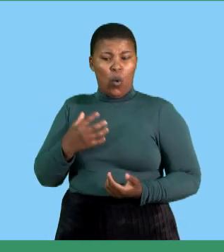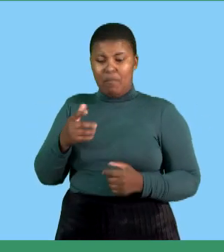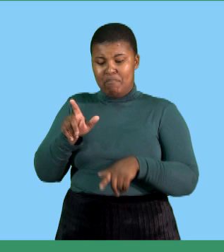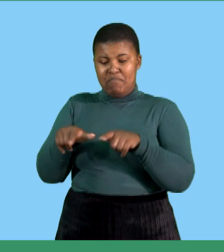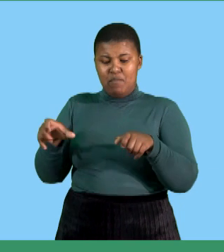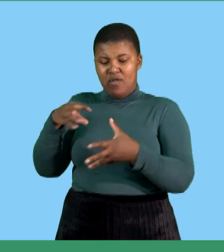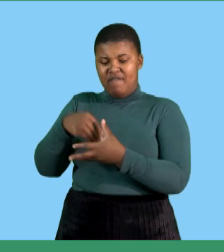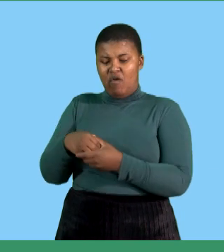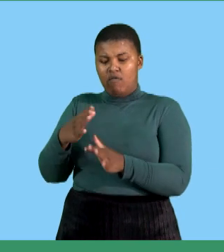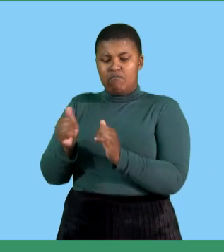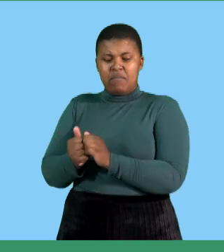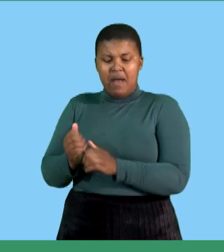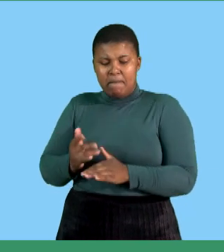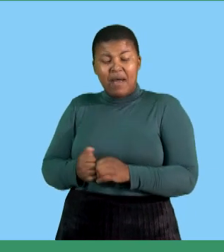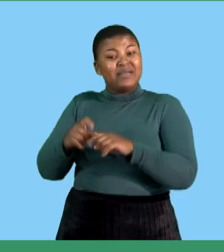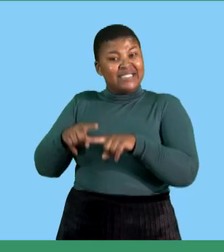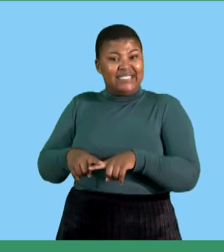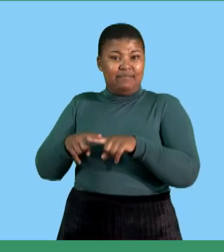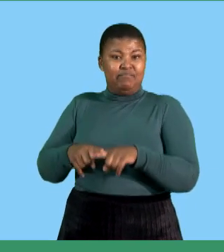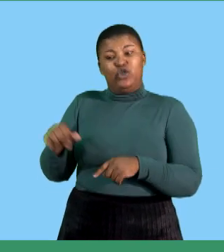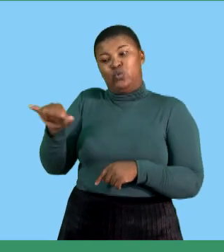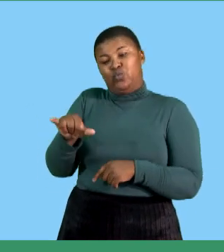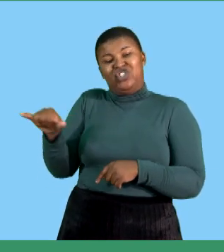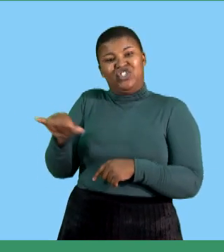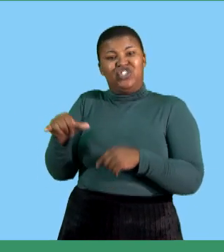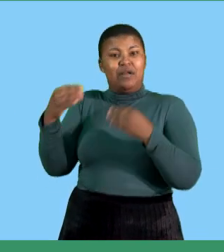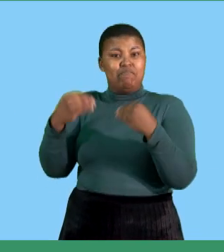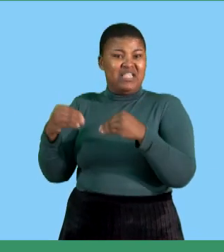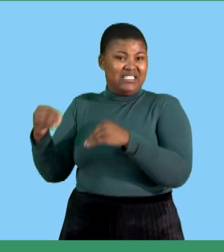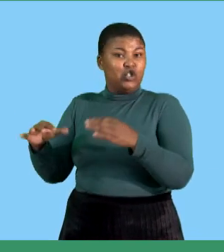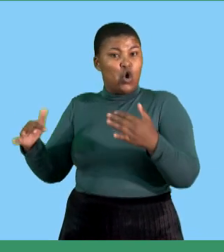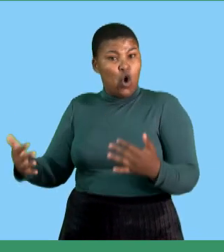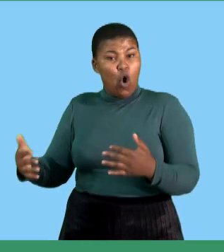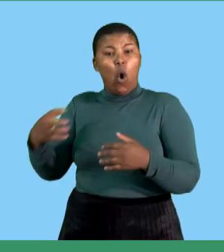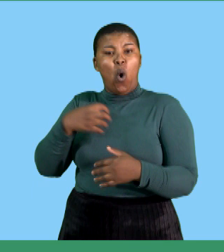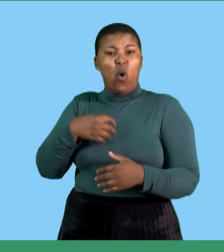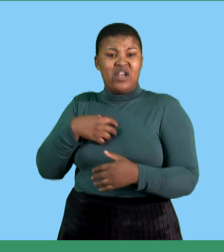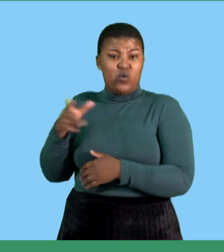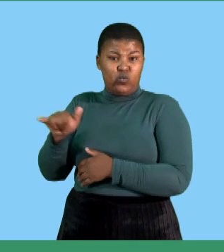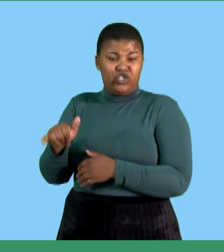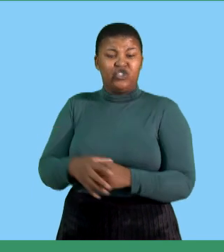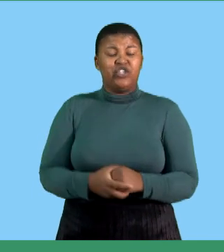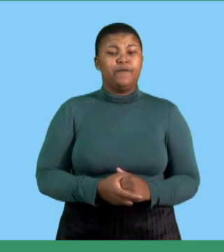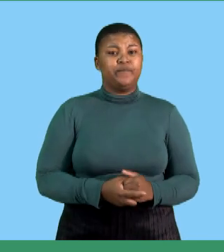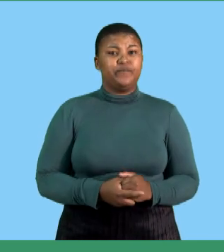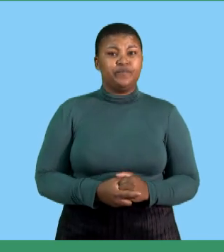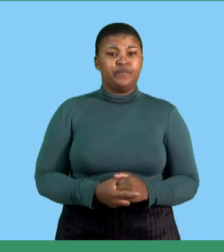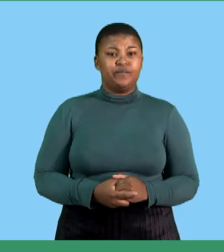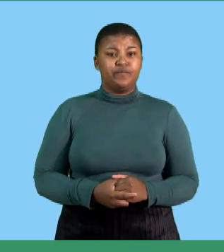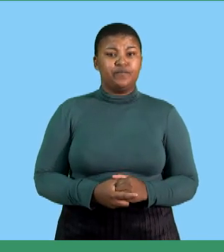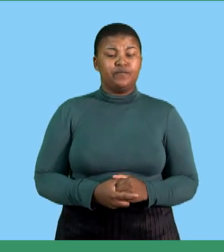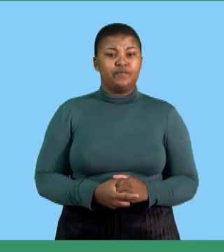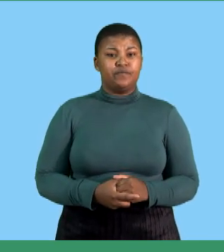owners, so that will be determined or dependent on what? On the type of or the form of ownership that we are using as a business or that we've